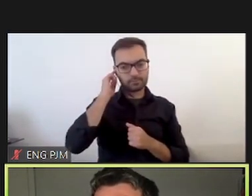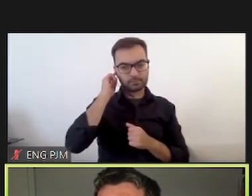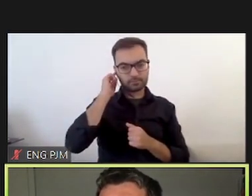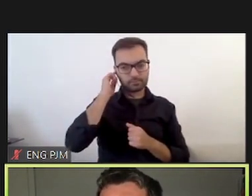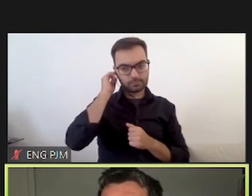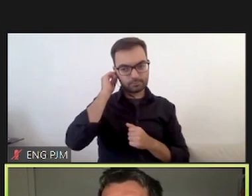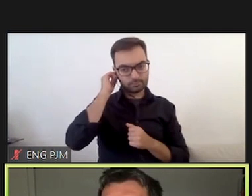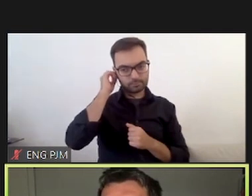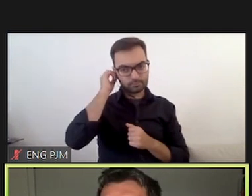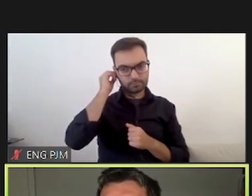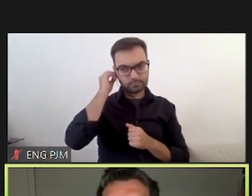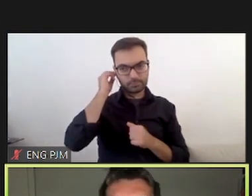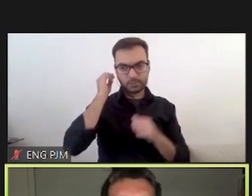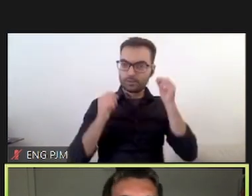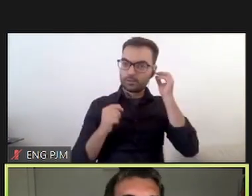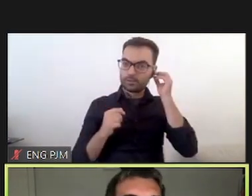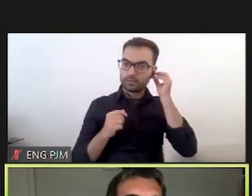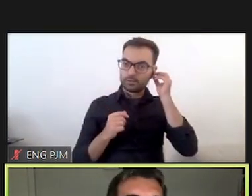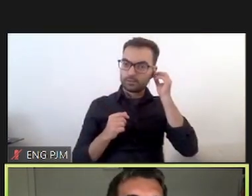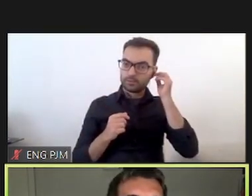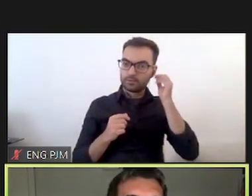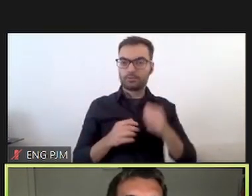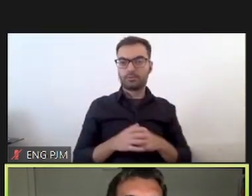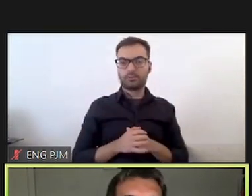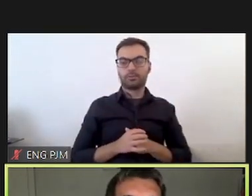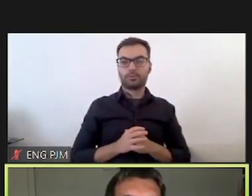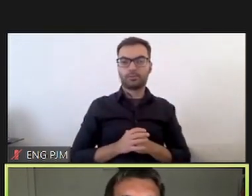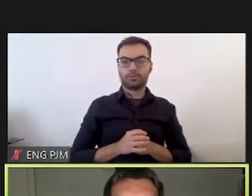Perhaps it's okay.